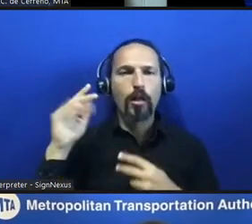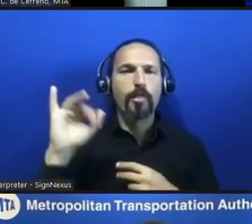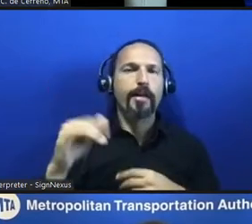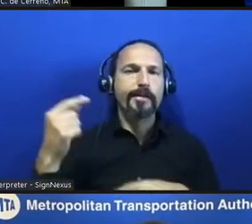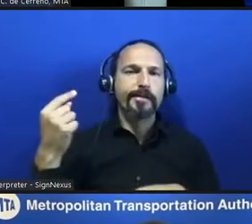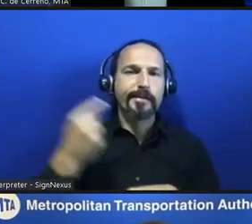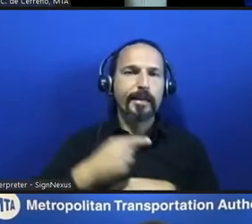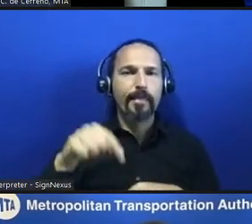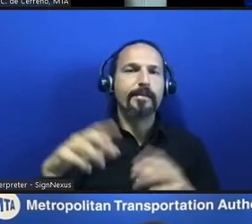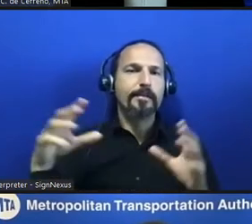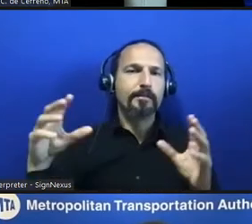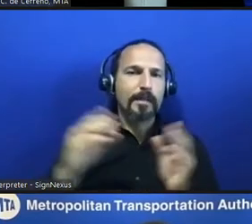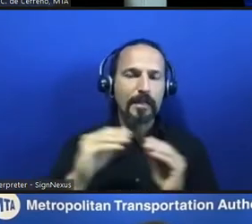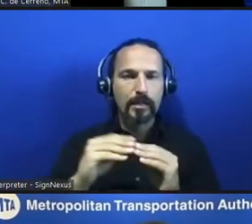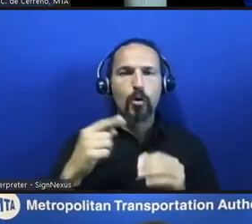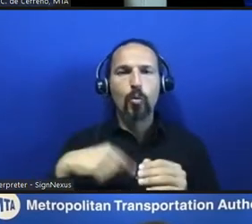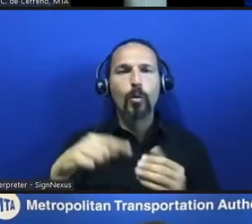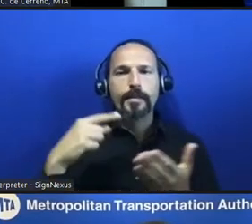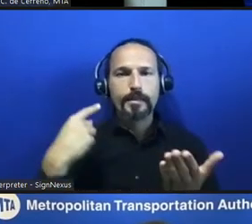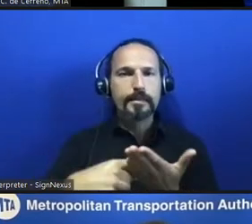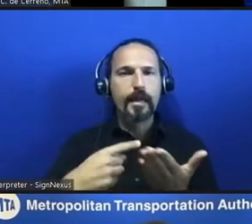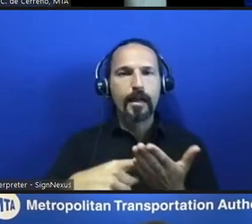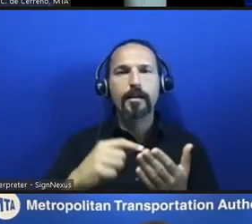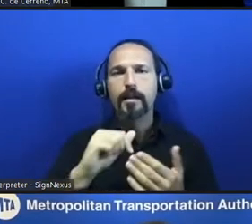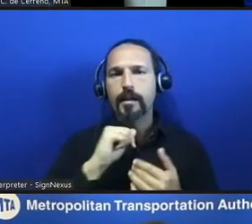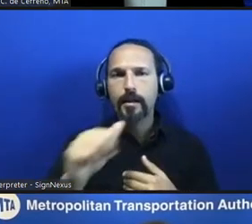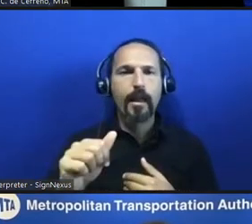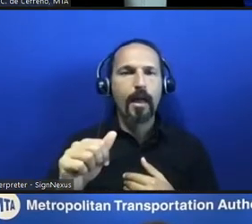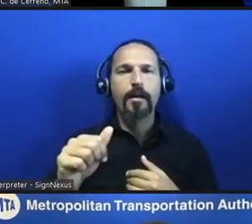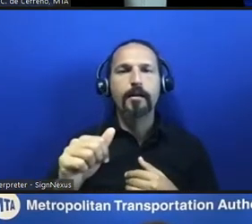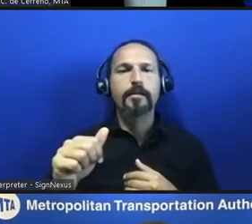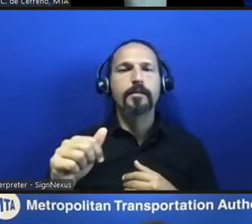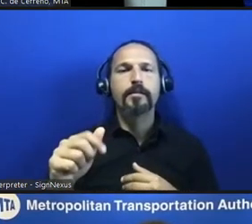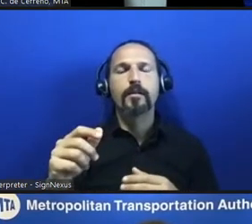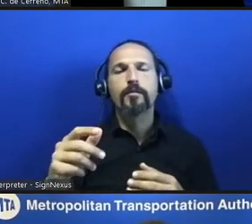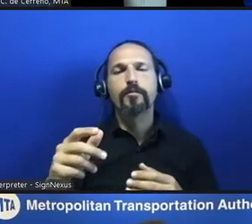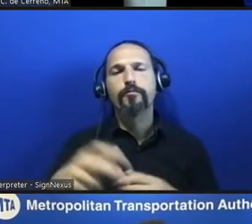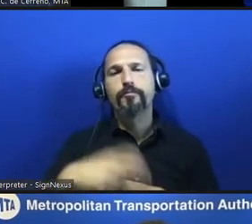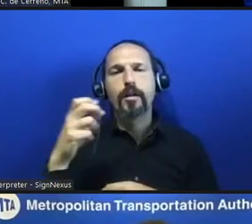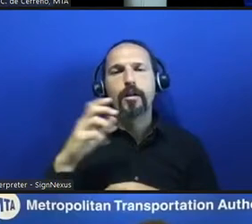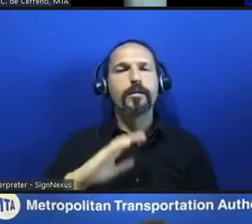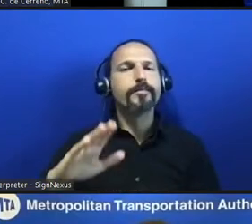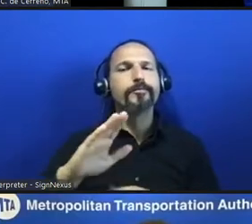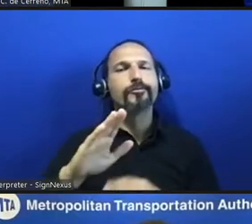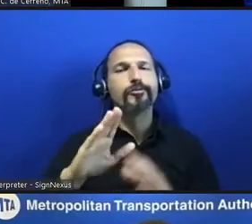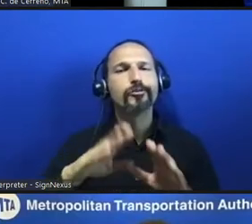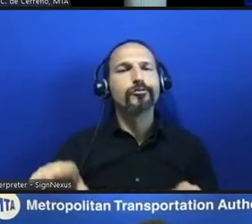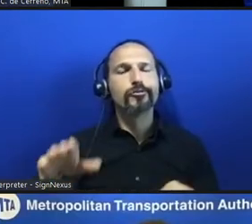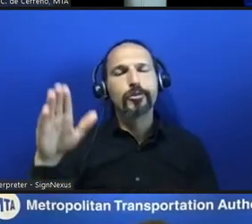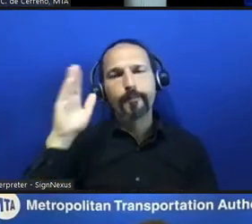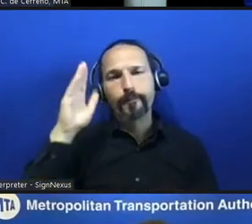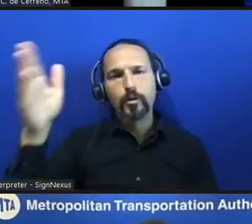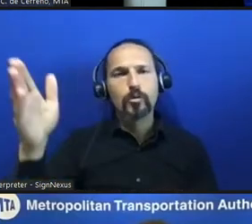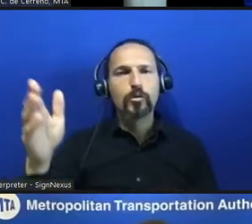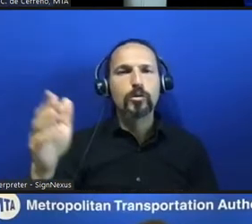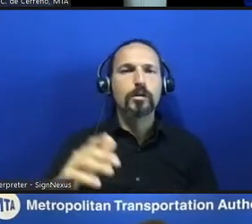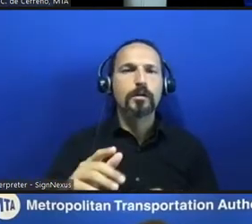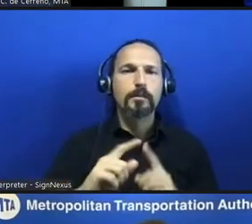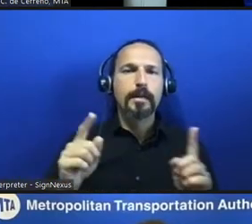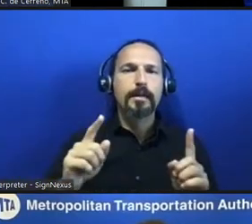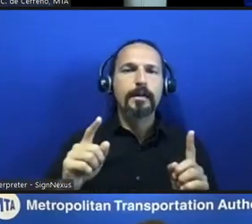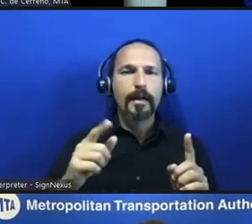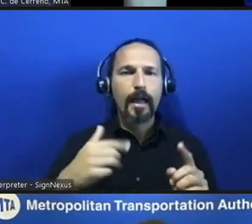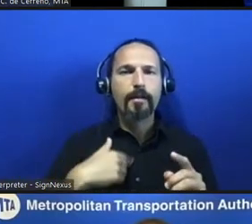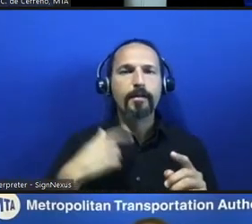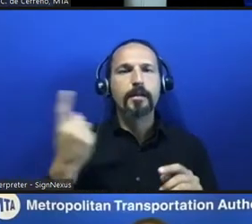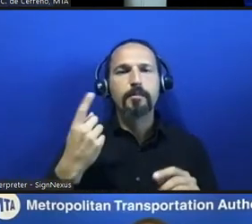at this meeting when we decided not to Rob our children of that Bleak future a future that while perhaps a living nightmare to live in gives